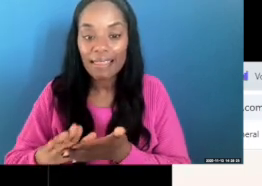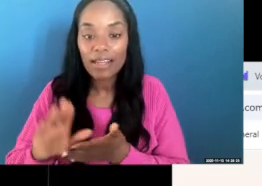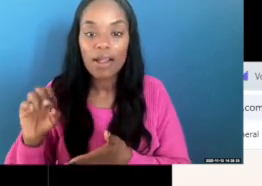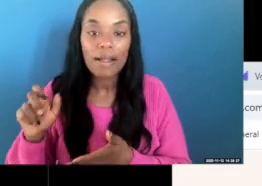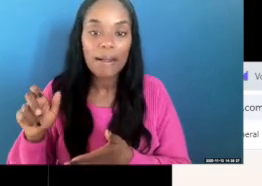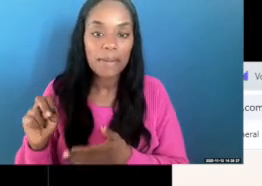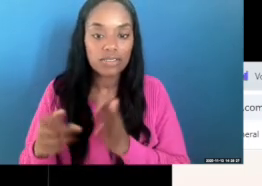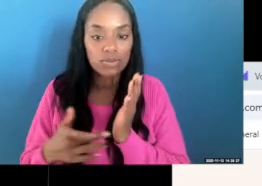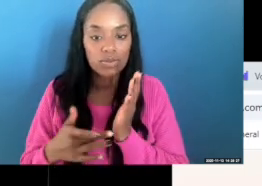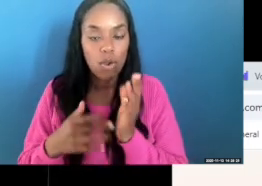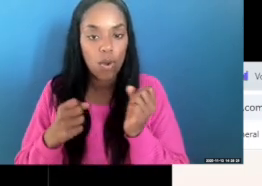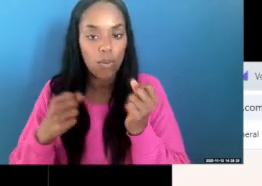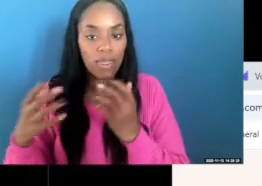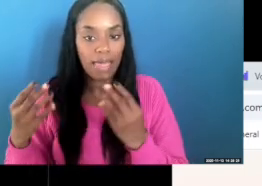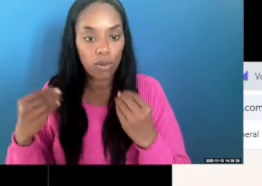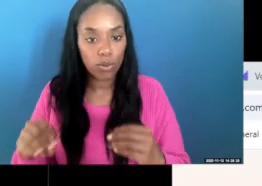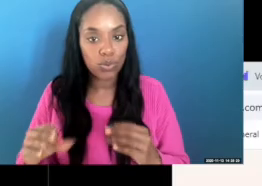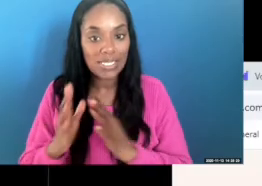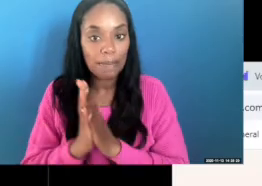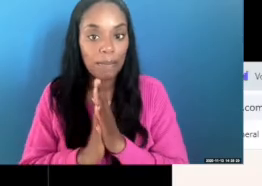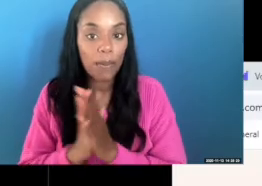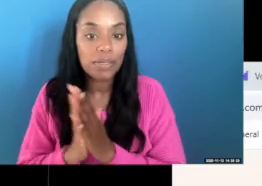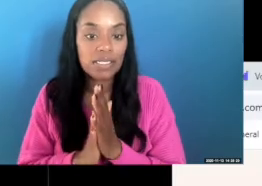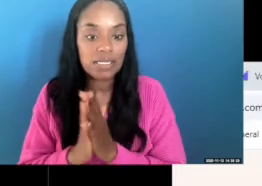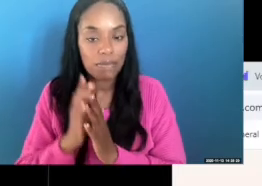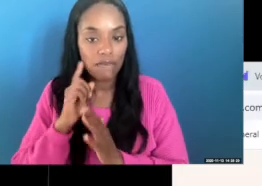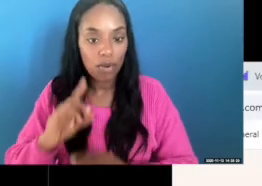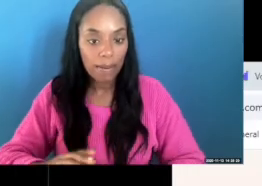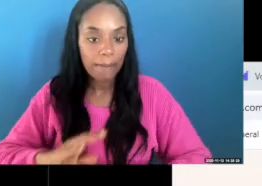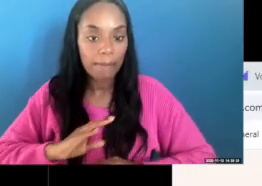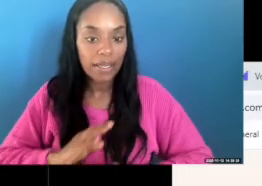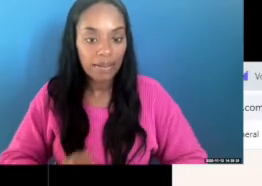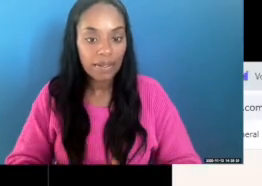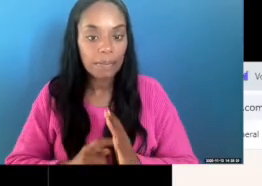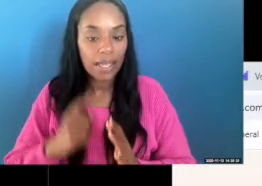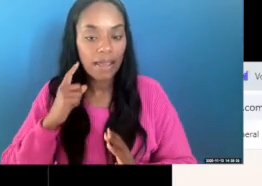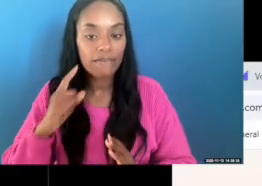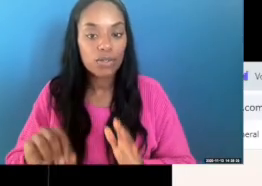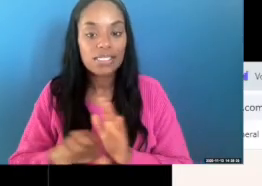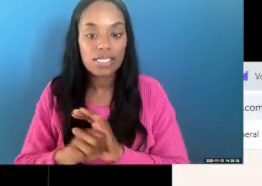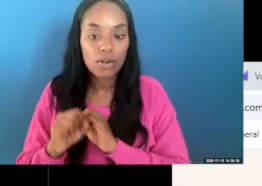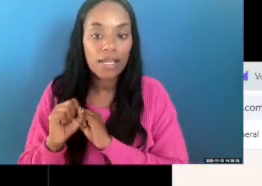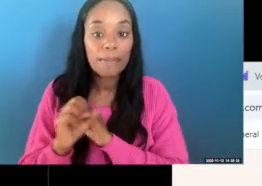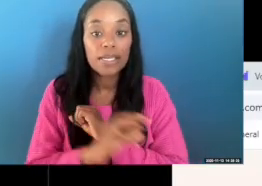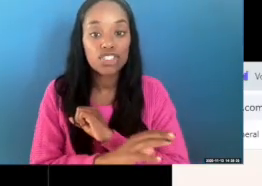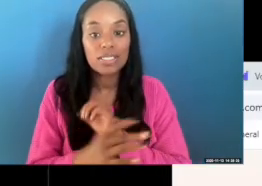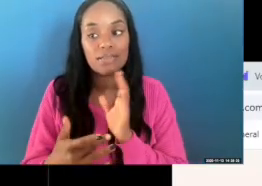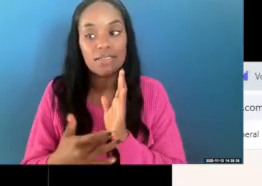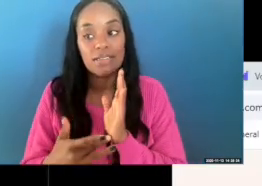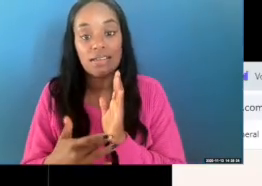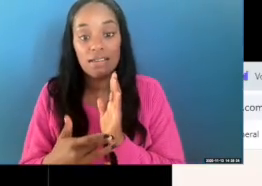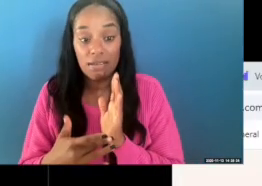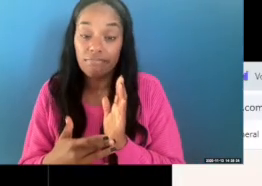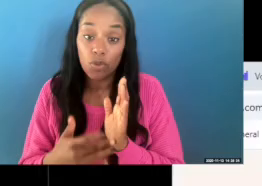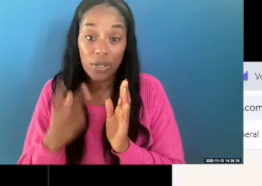So in your view, is it possible for us, would it be possible for us to invest in